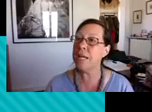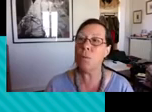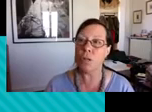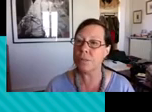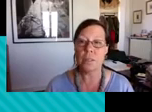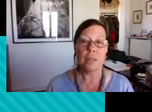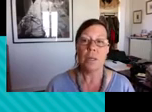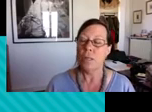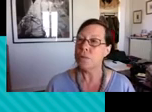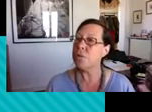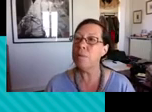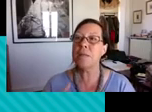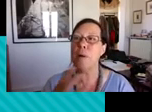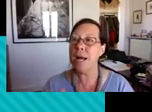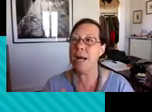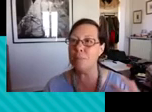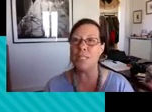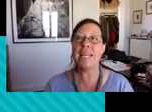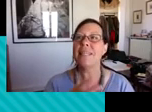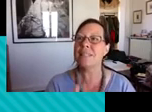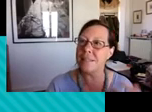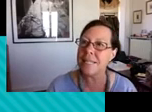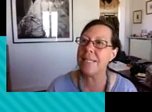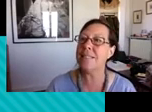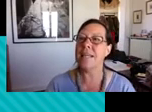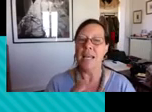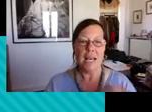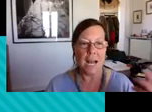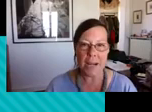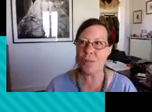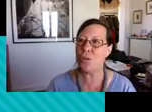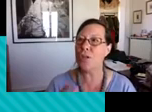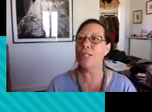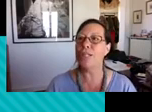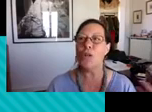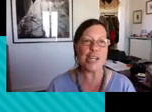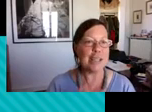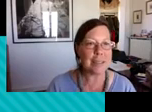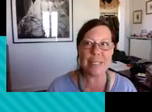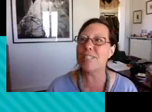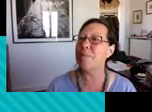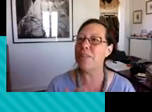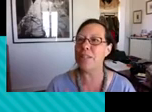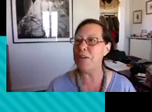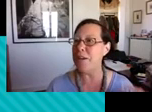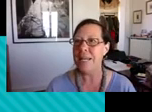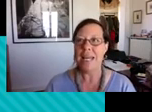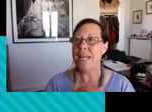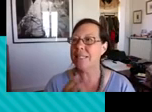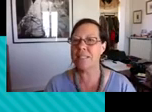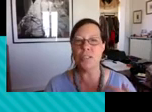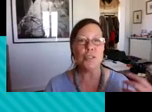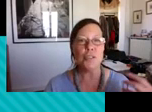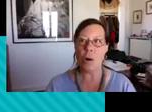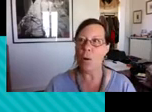social networks. So it's almost impossible to get this disease out of the circulatory system of the internet.